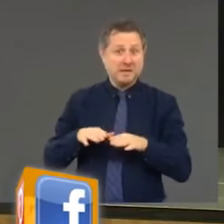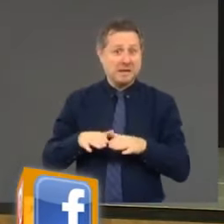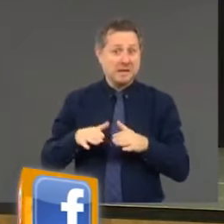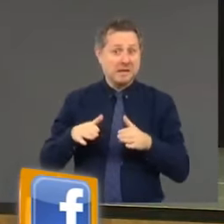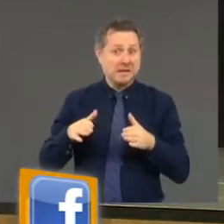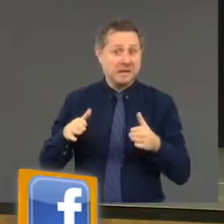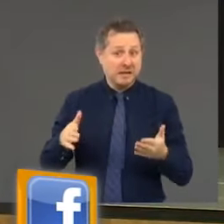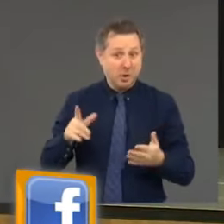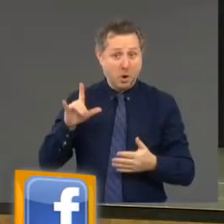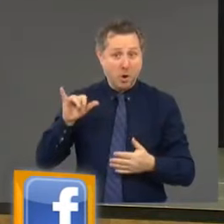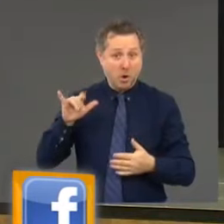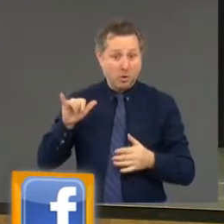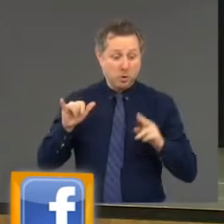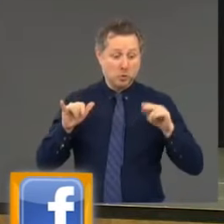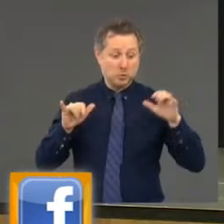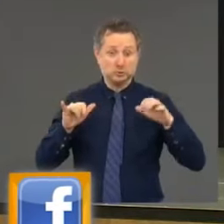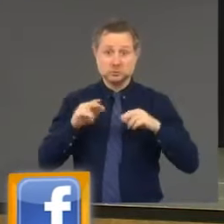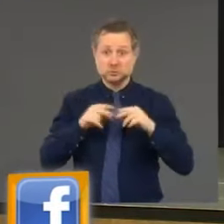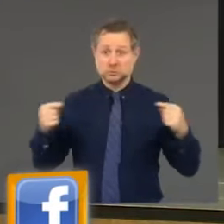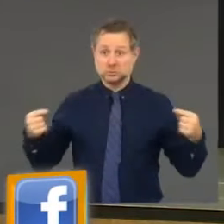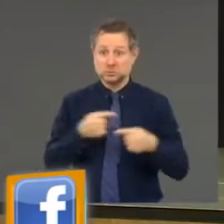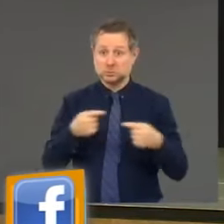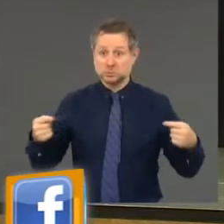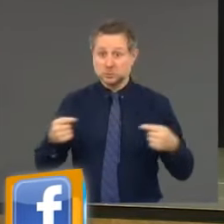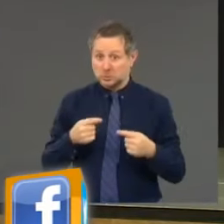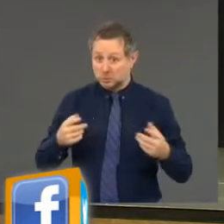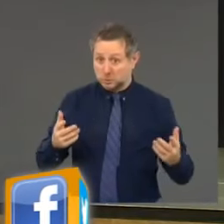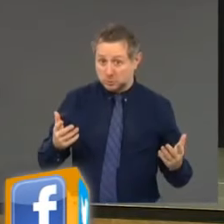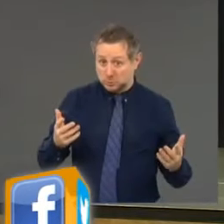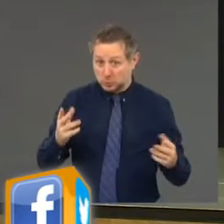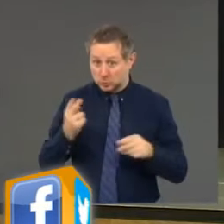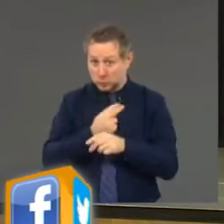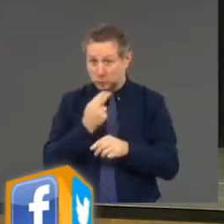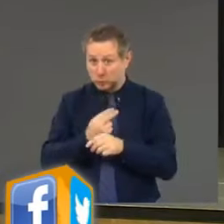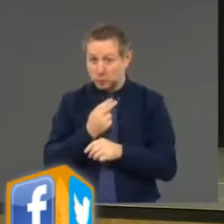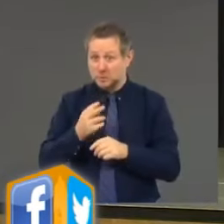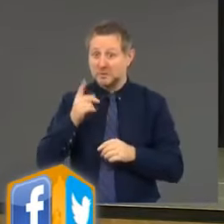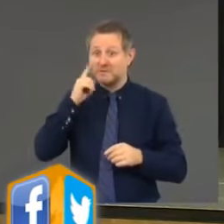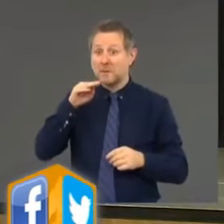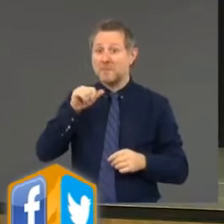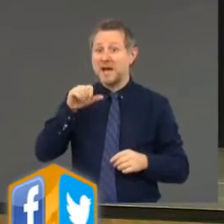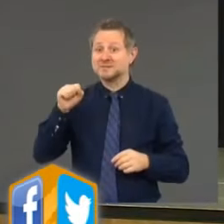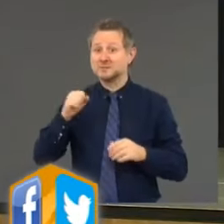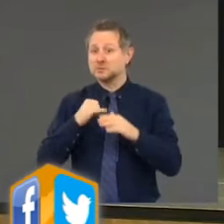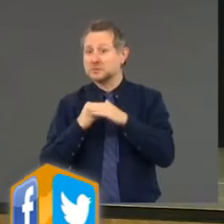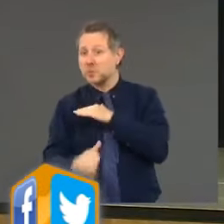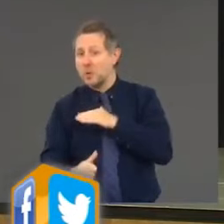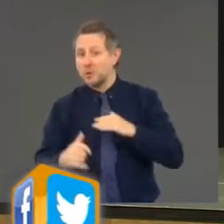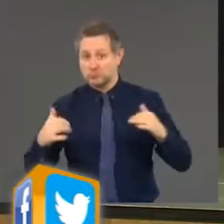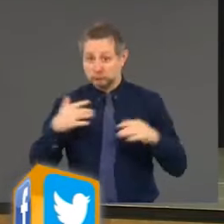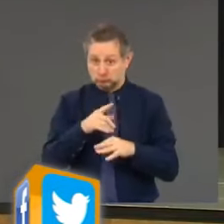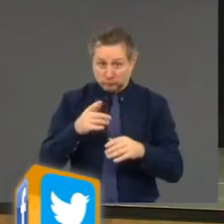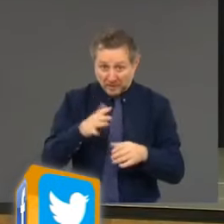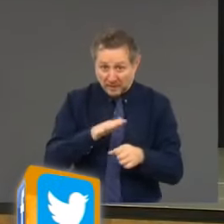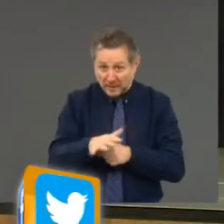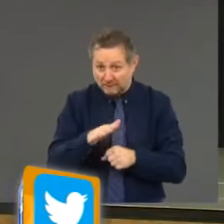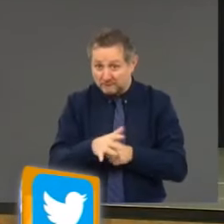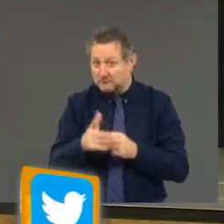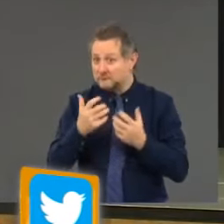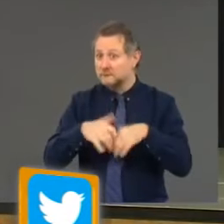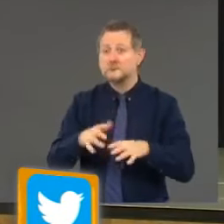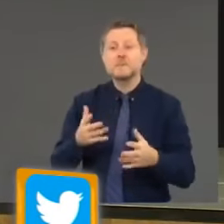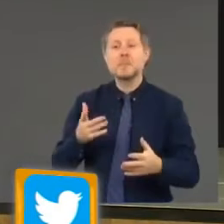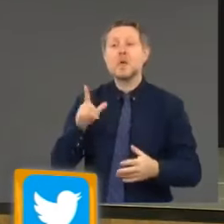whether people can commute to work by mass transit, and whether they have enough capacity. Phil Eng, the Long Island Railroad president, said he's looking